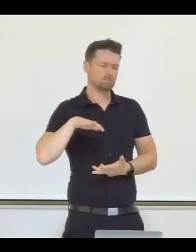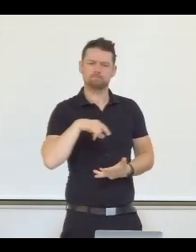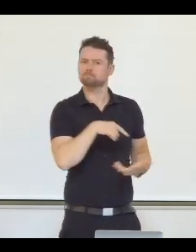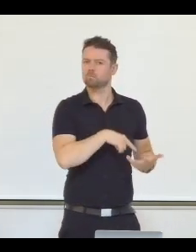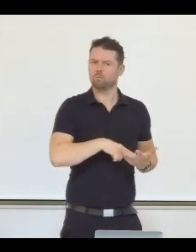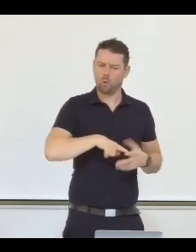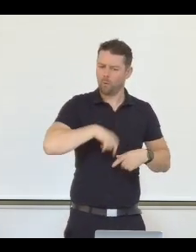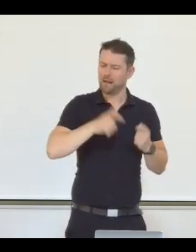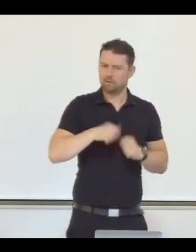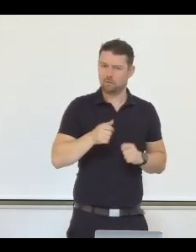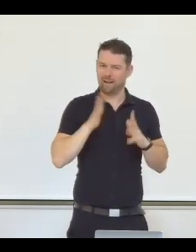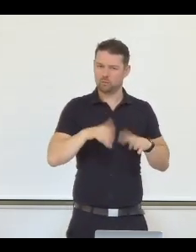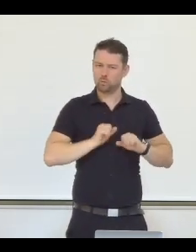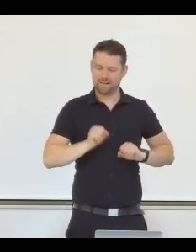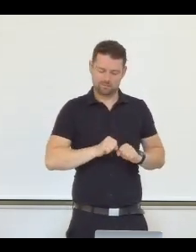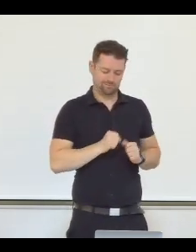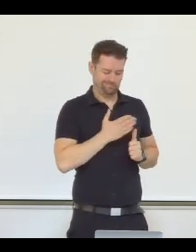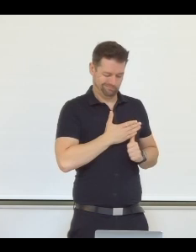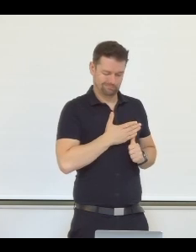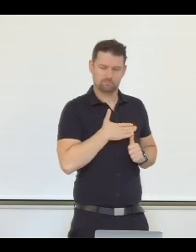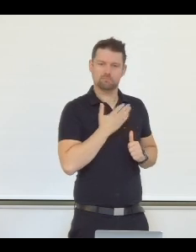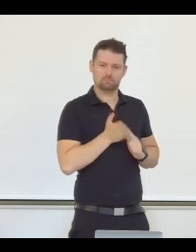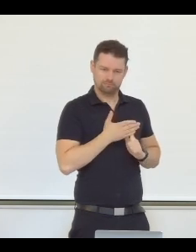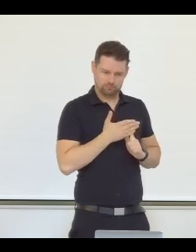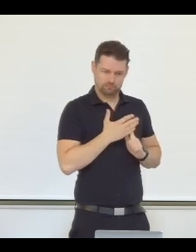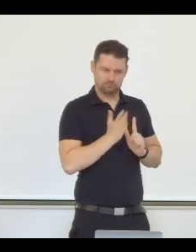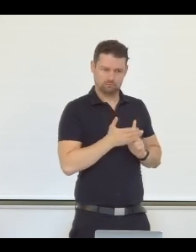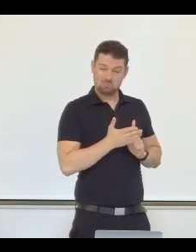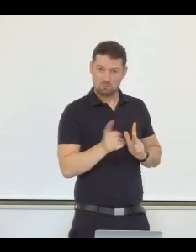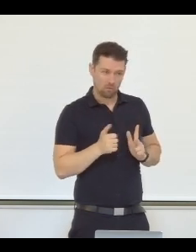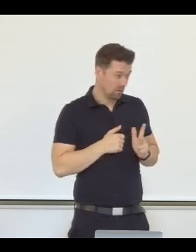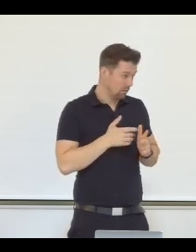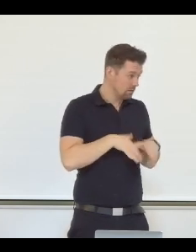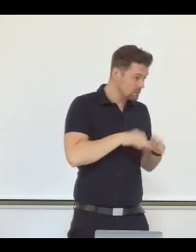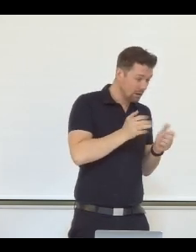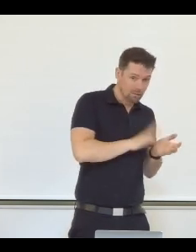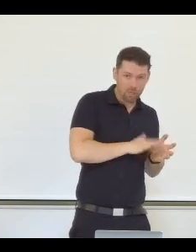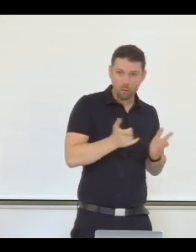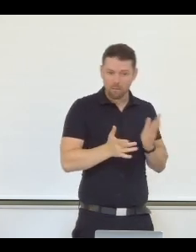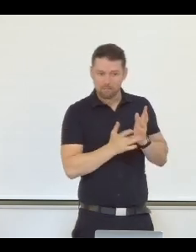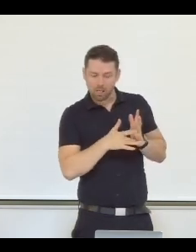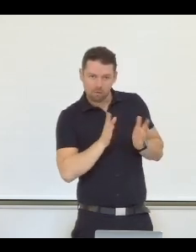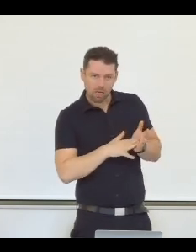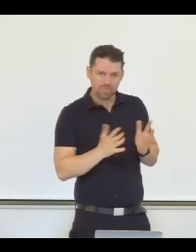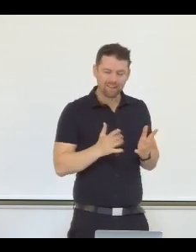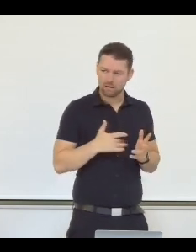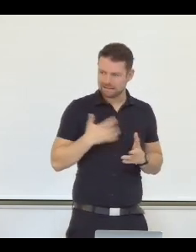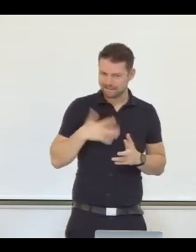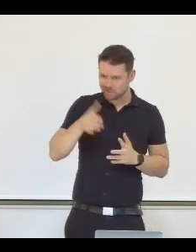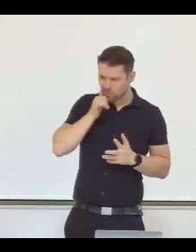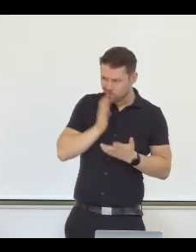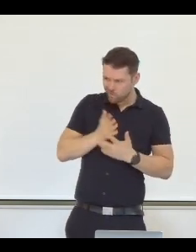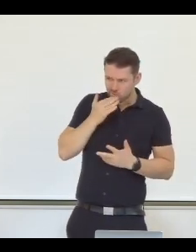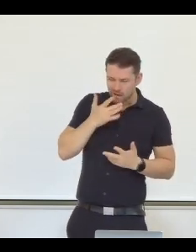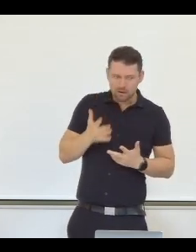when it's written there. So I had to make sure. So at the beginning of the month, middle, I need to know because it's important. And it got more and more